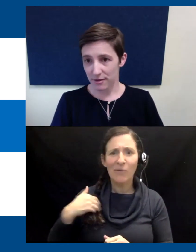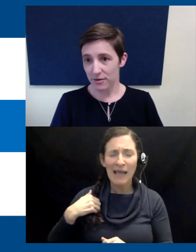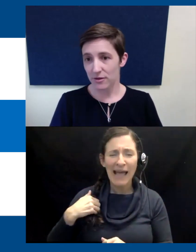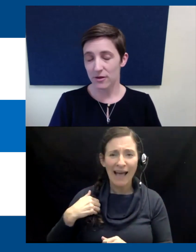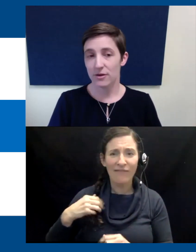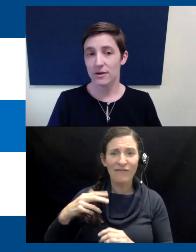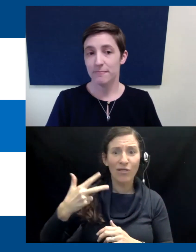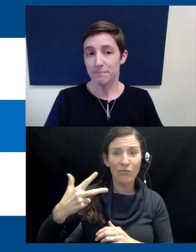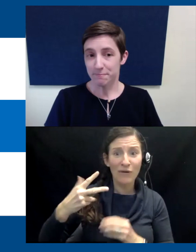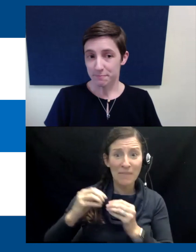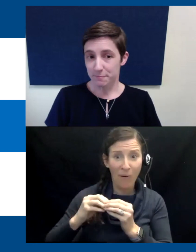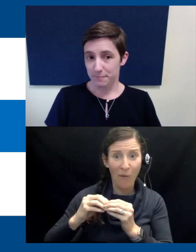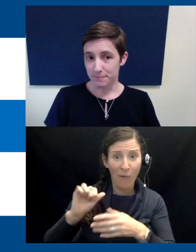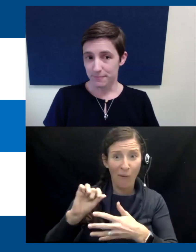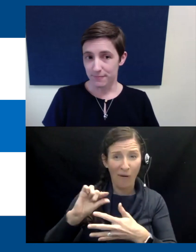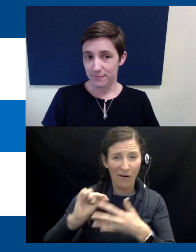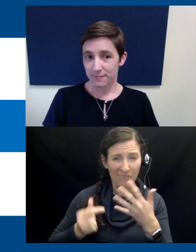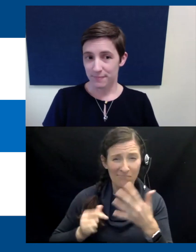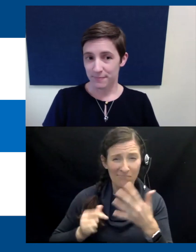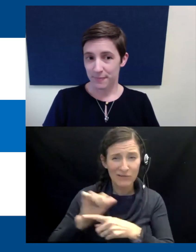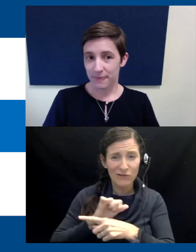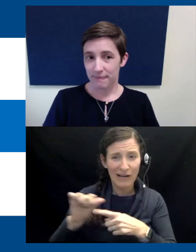month.